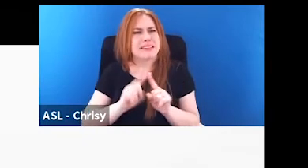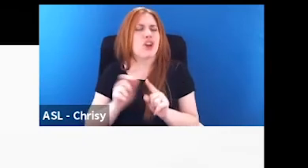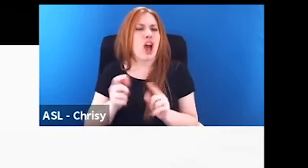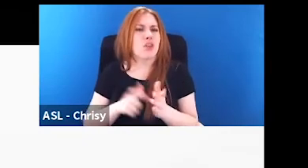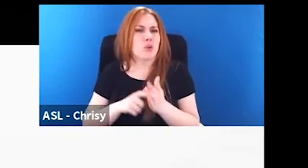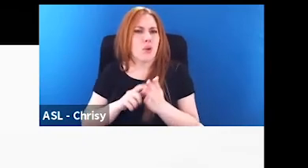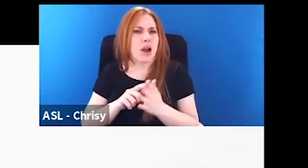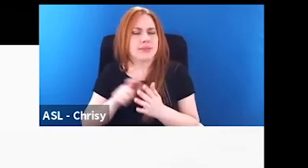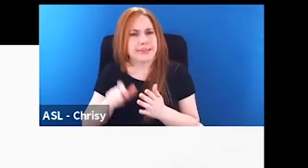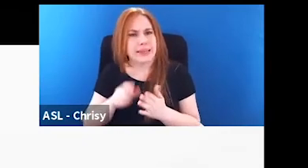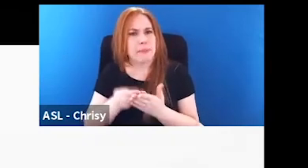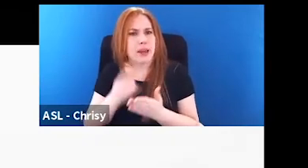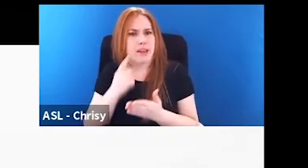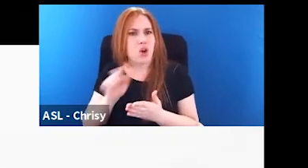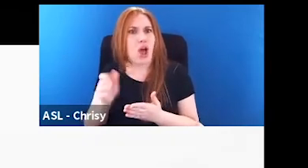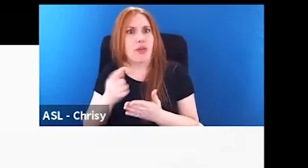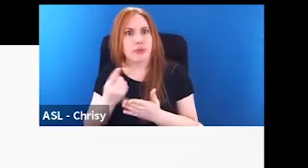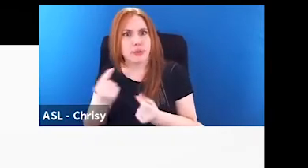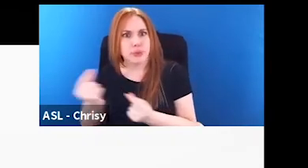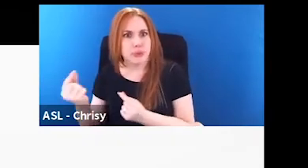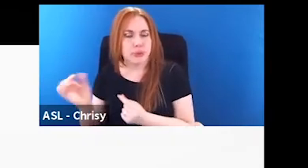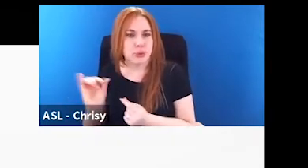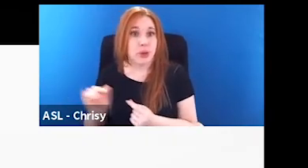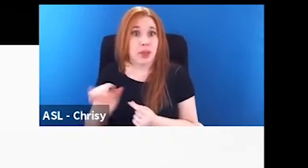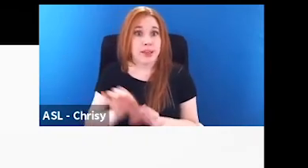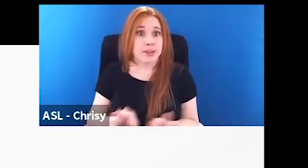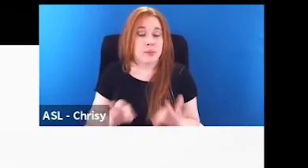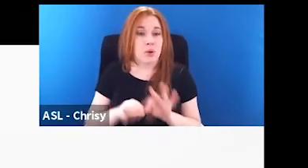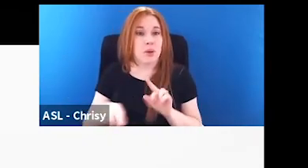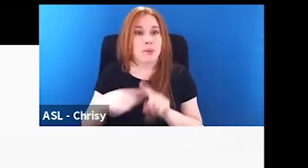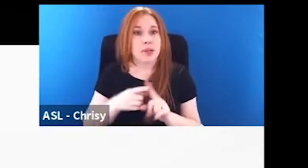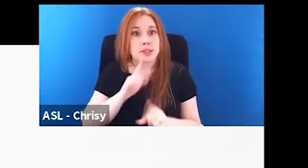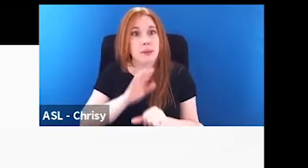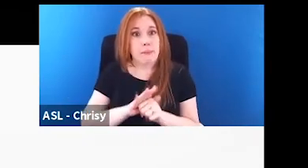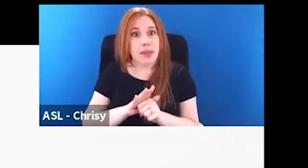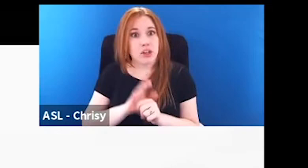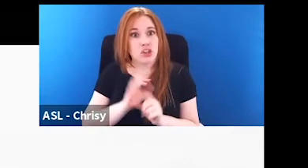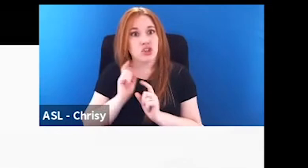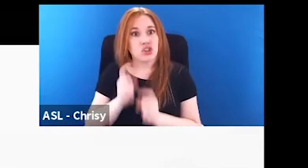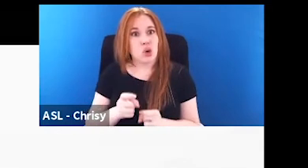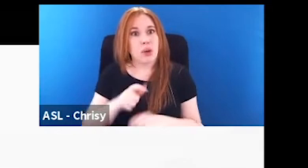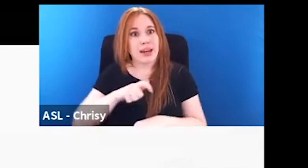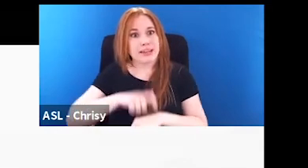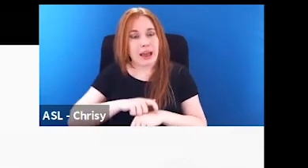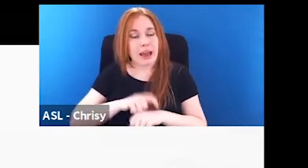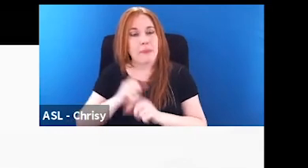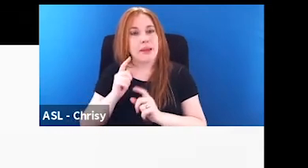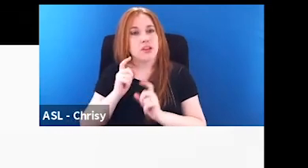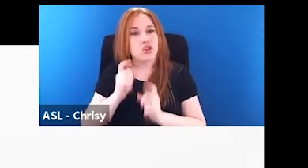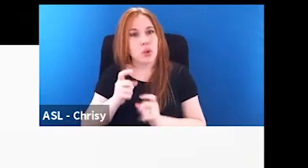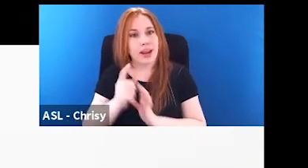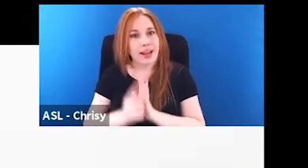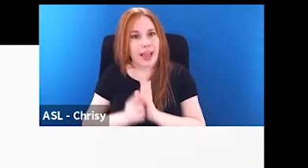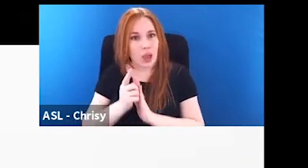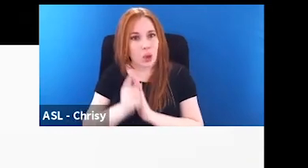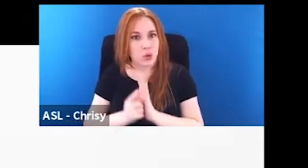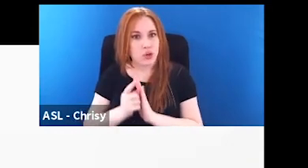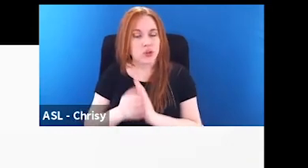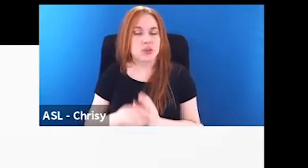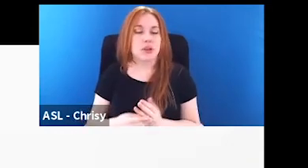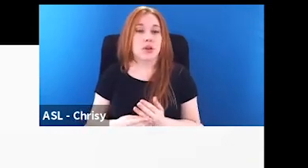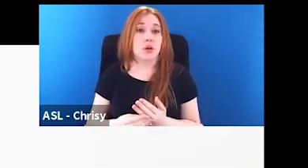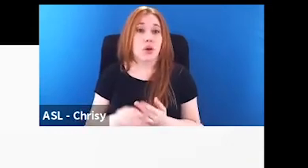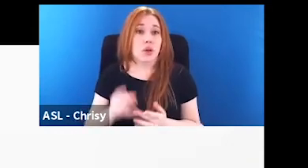need money for to do. So that's important. And then you have to commit to donating time and hours, right? This is